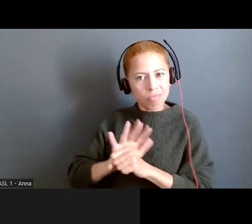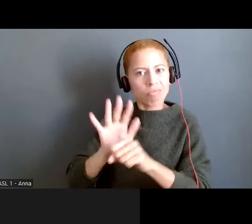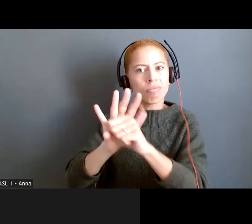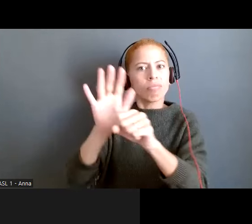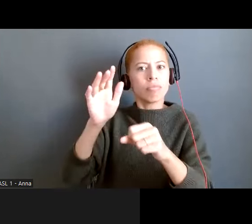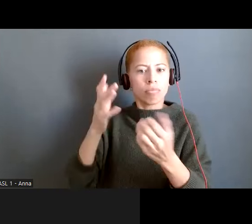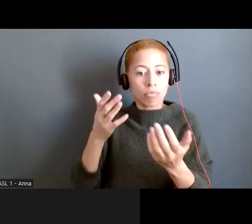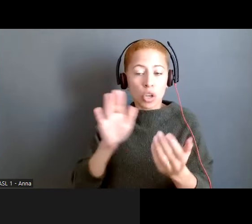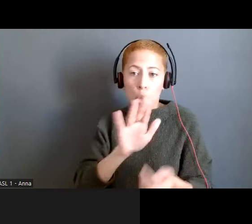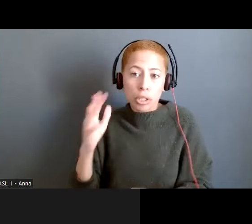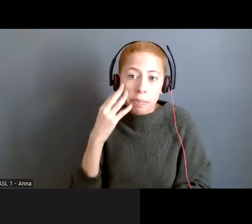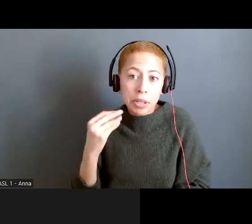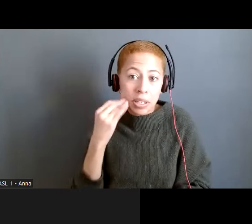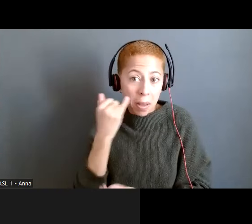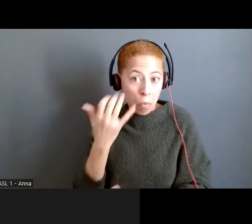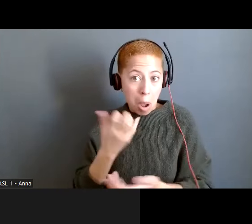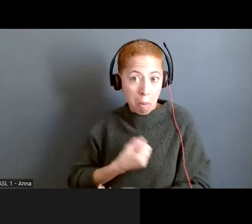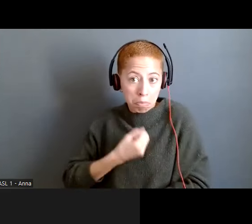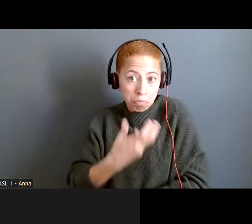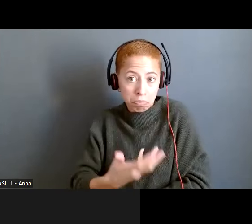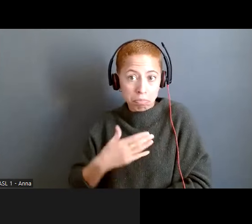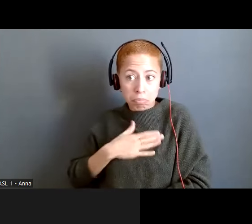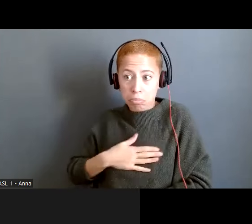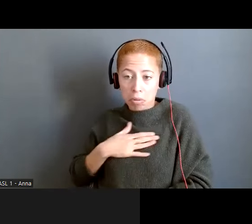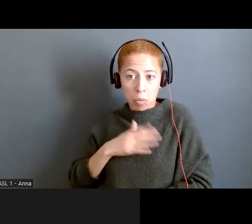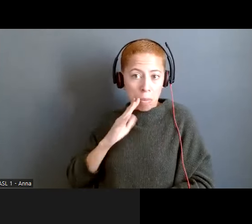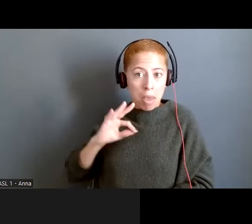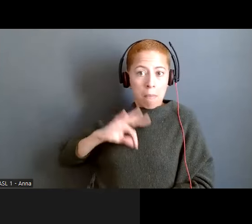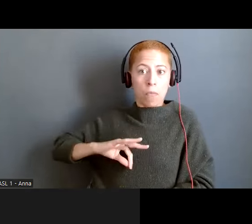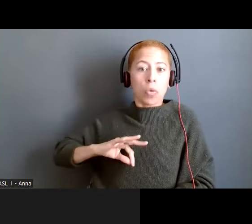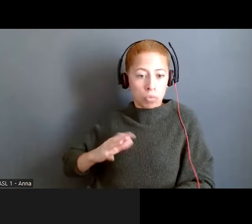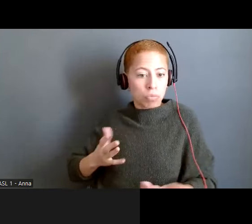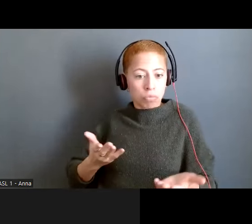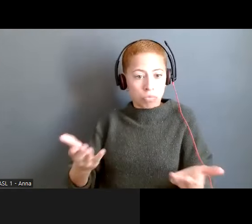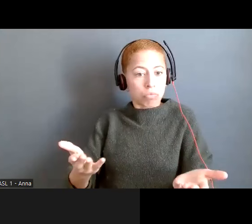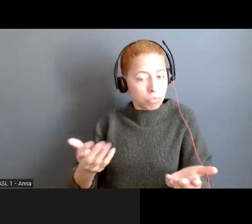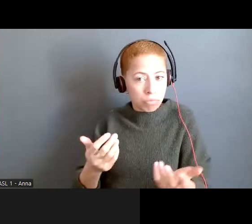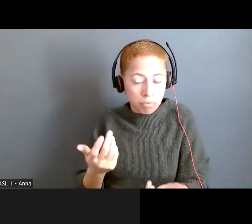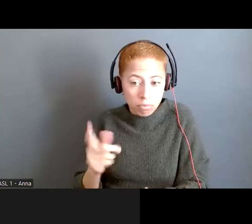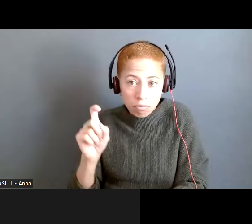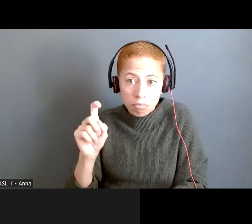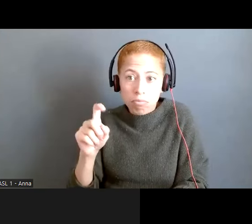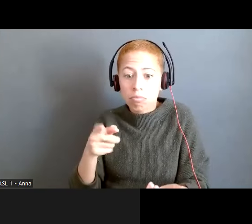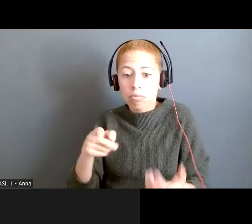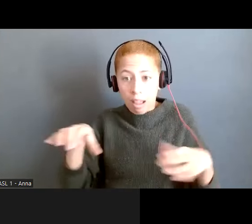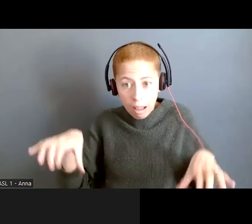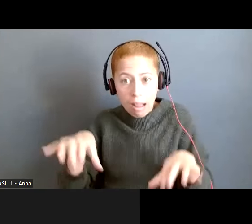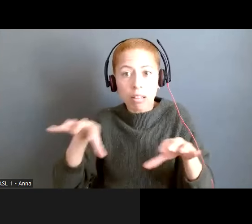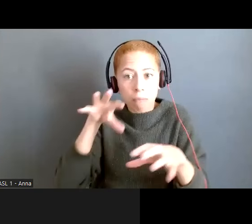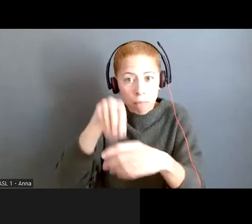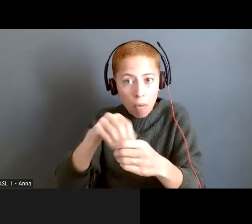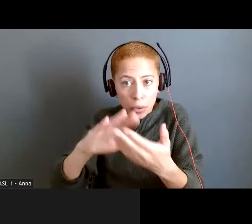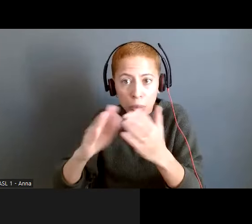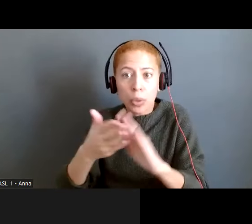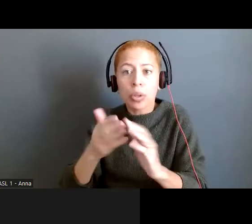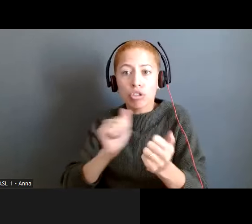that would be that would just kind of be helpful, just to see if people are, you know, active in their communities or have addressed this